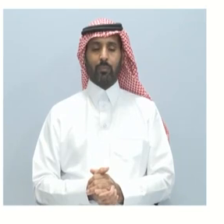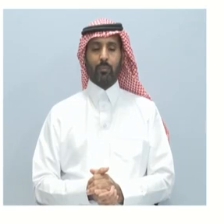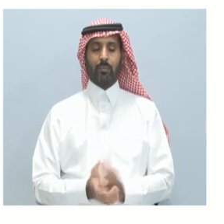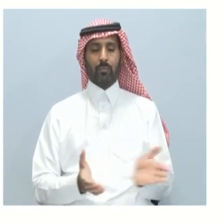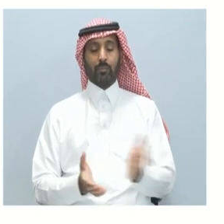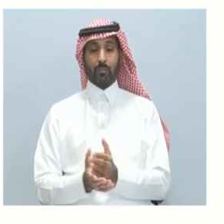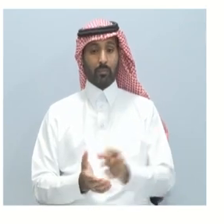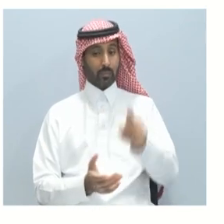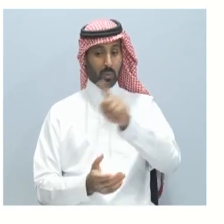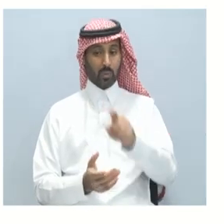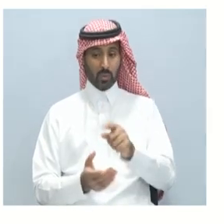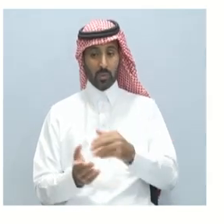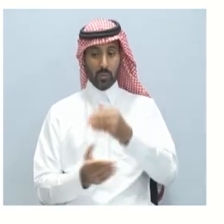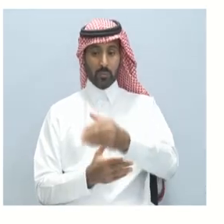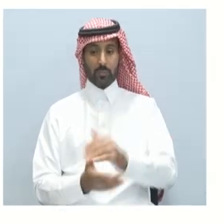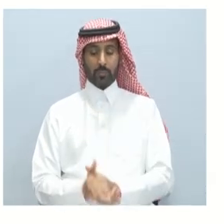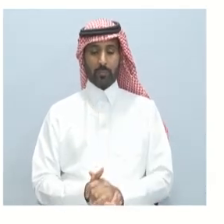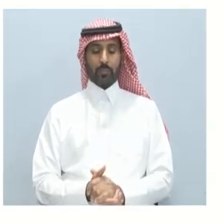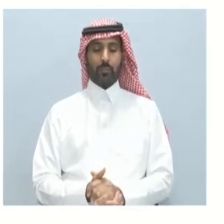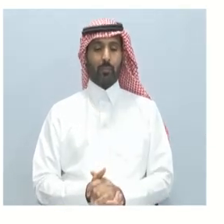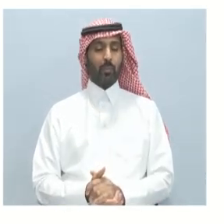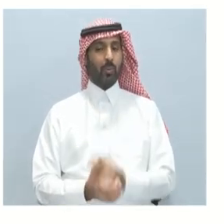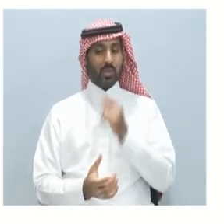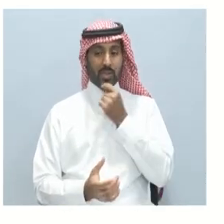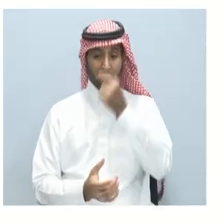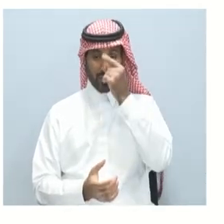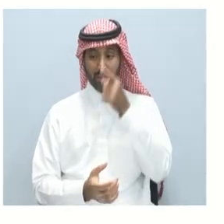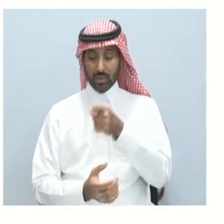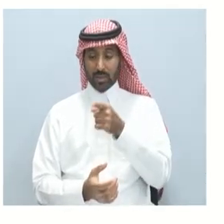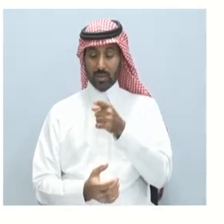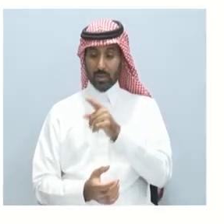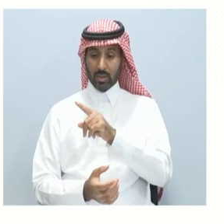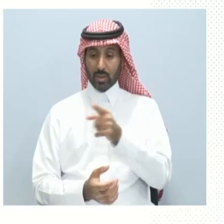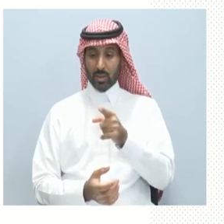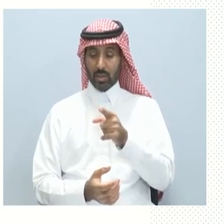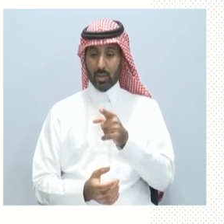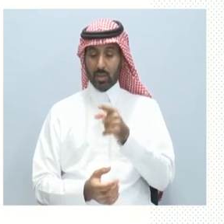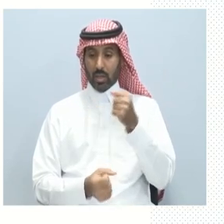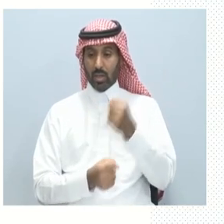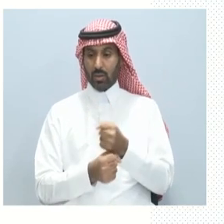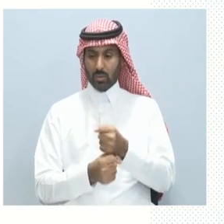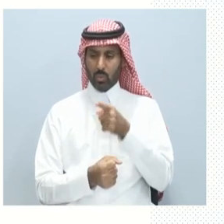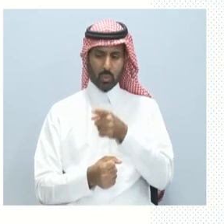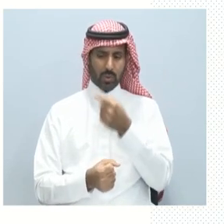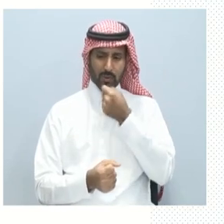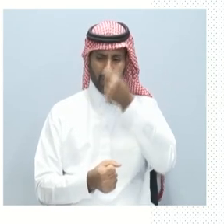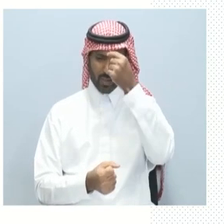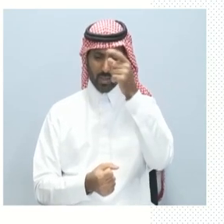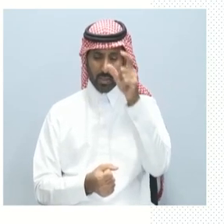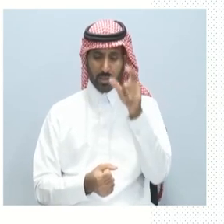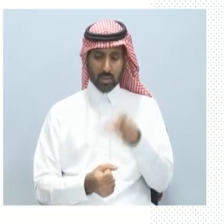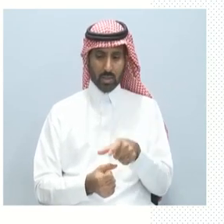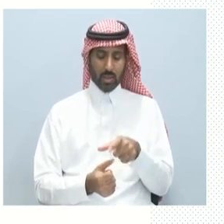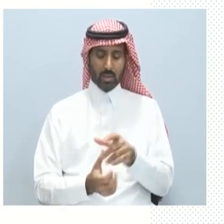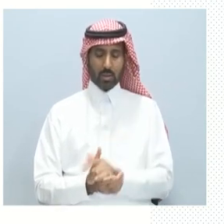Now we have the question after that. Which qualities are demonstrated through the incident? Now there are